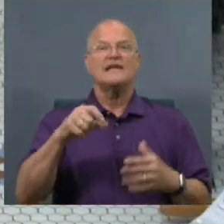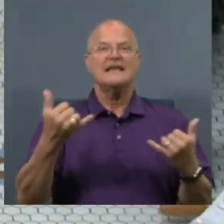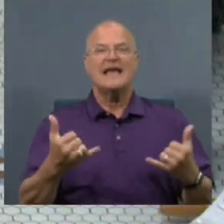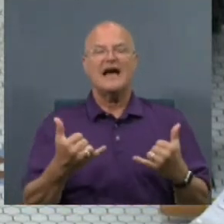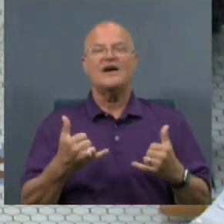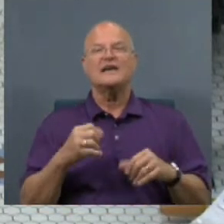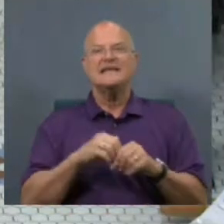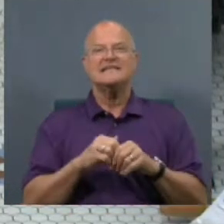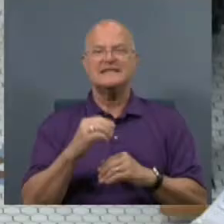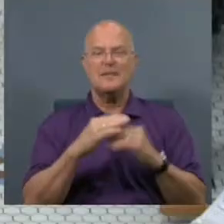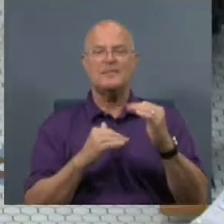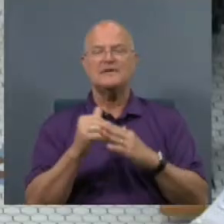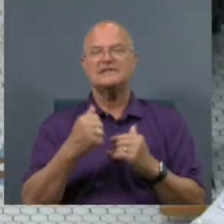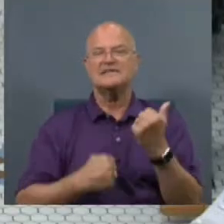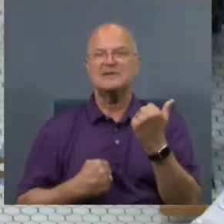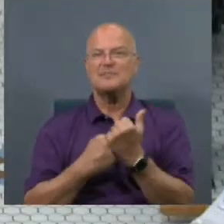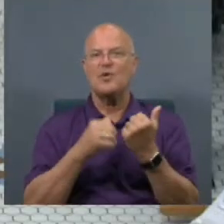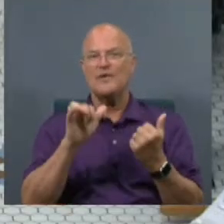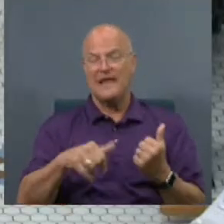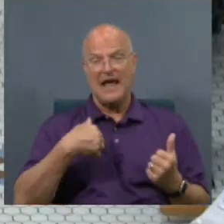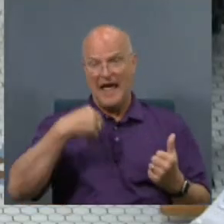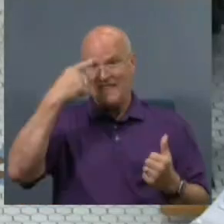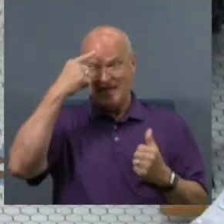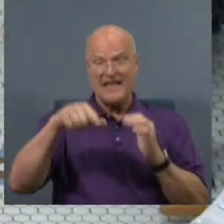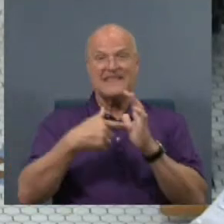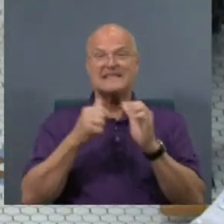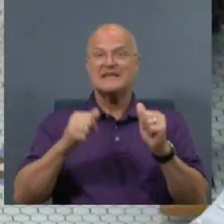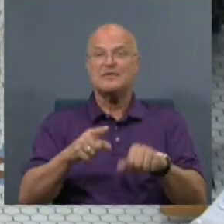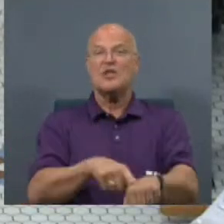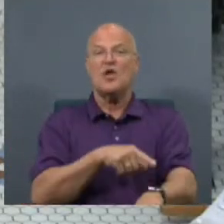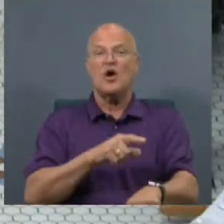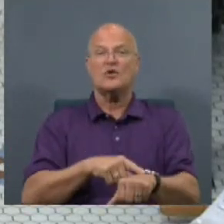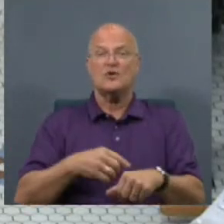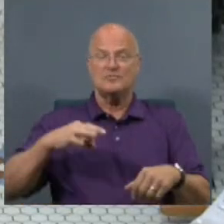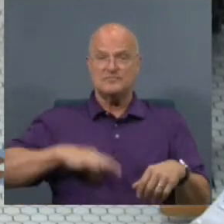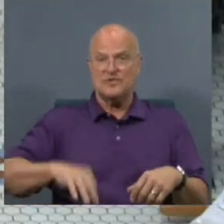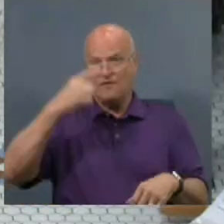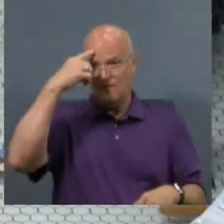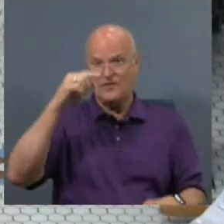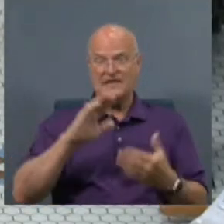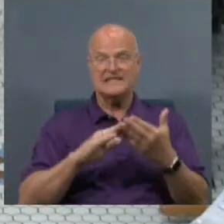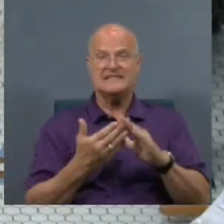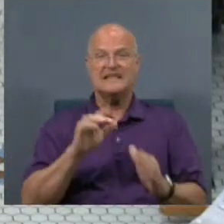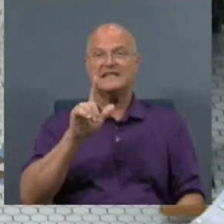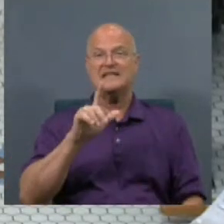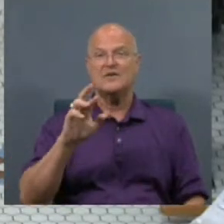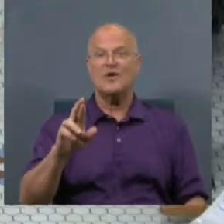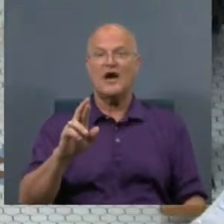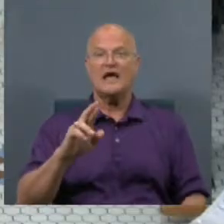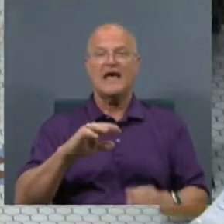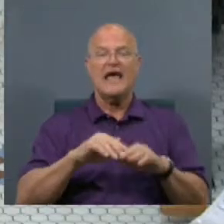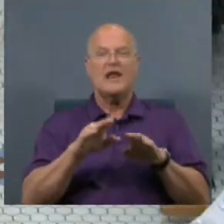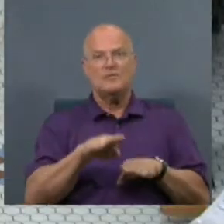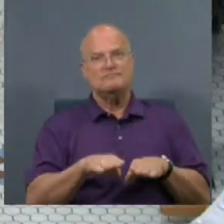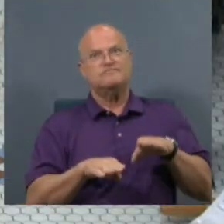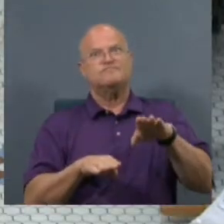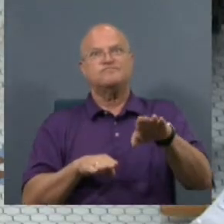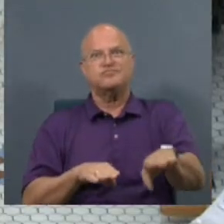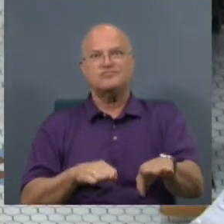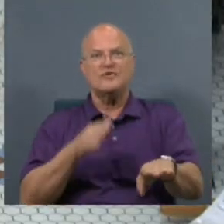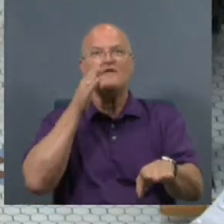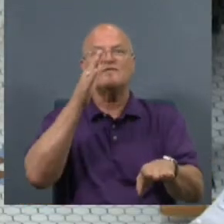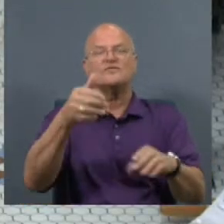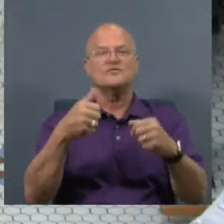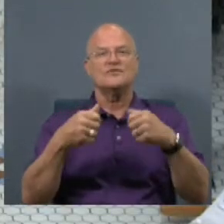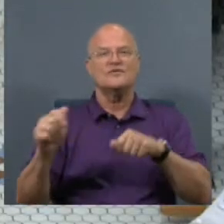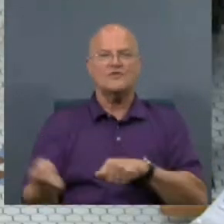is the infrastructure to support it. I believe this facility can be a long-term asset to the city of Little Rock and a meaningful step forward for the future of golf